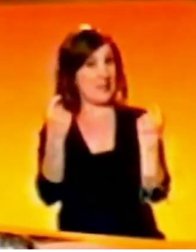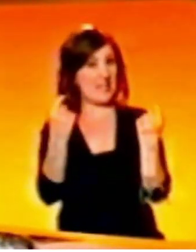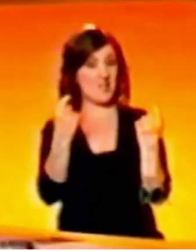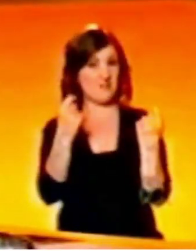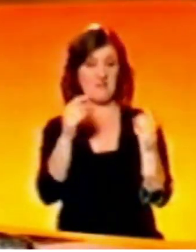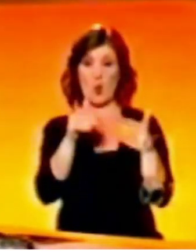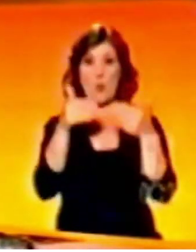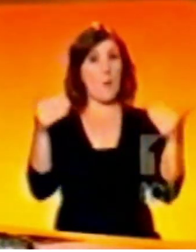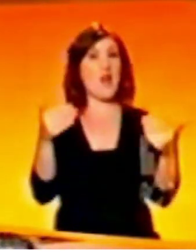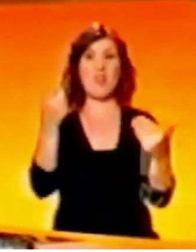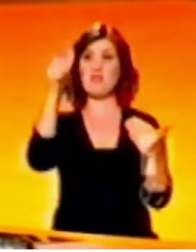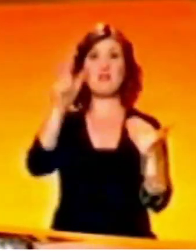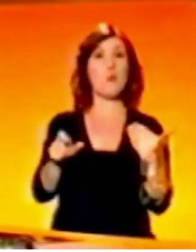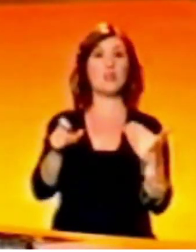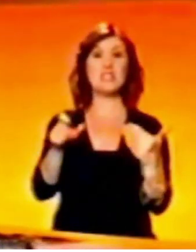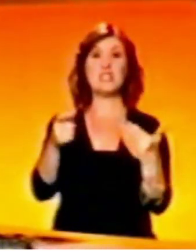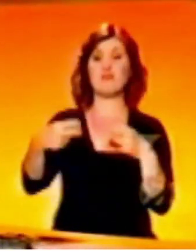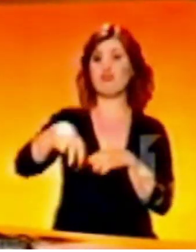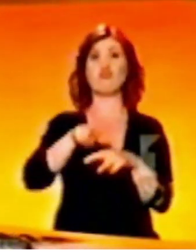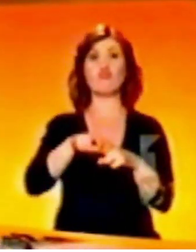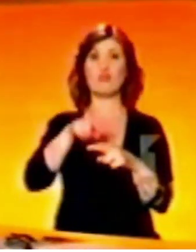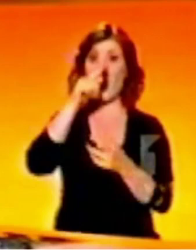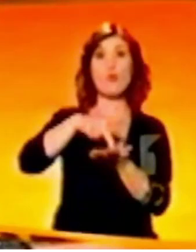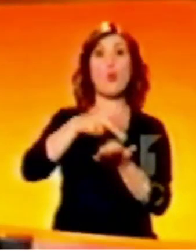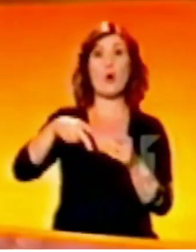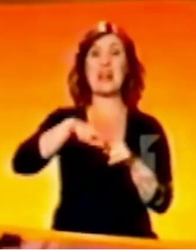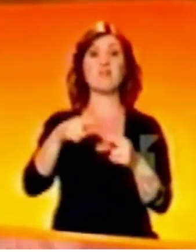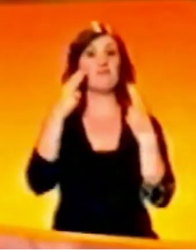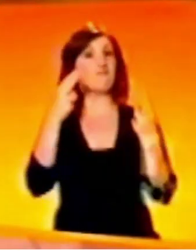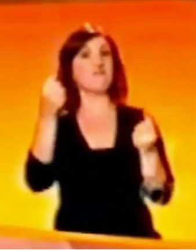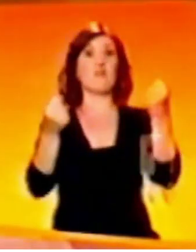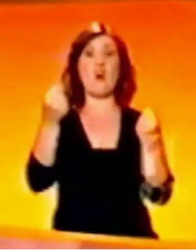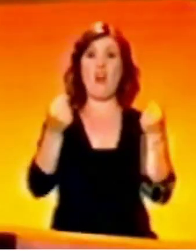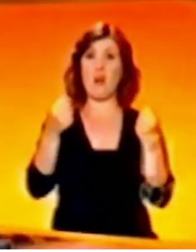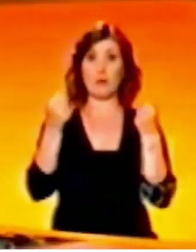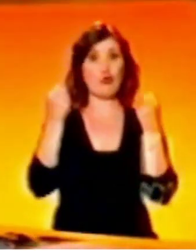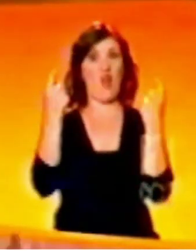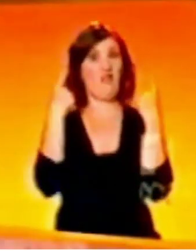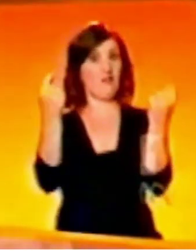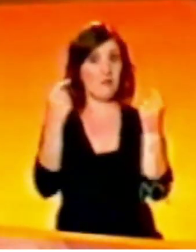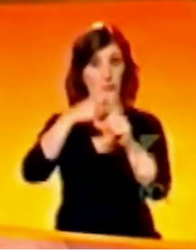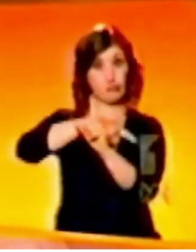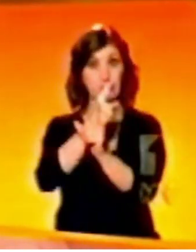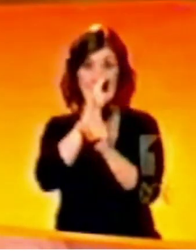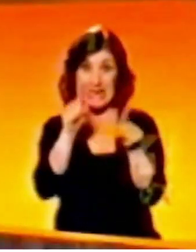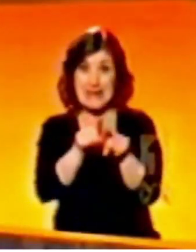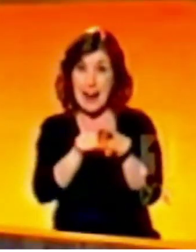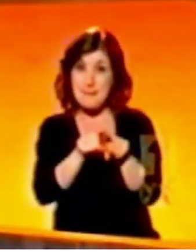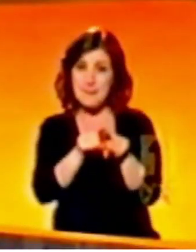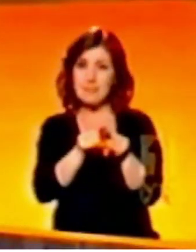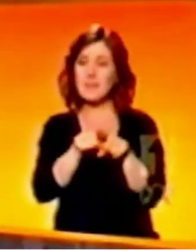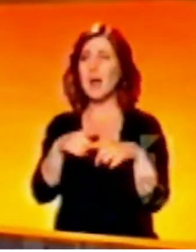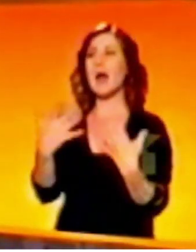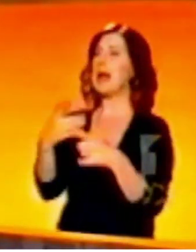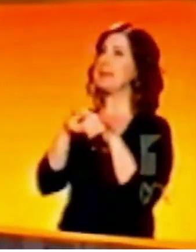comparatively to a stock standard, off-the-rack, able-bodied person, could be driving it? Is it the same Well, deal? it all